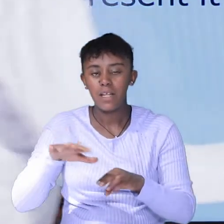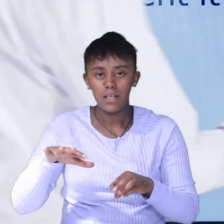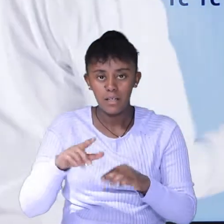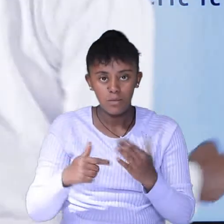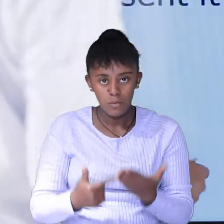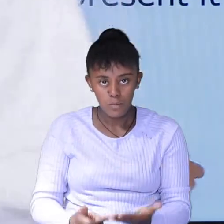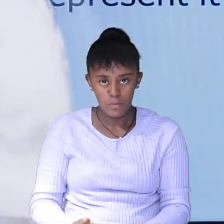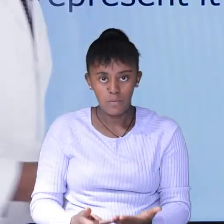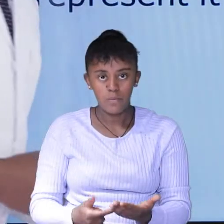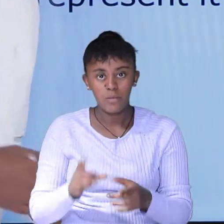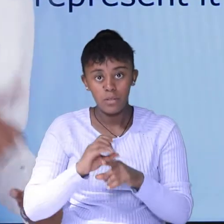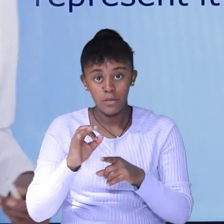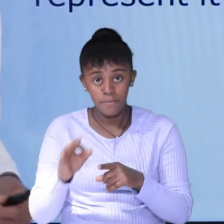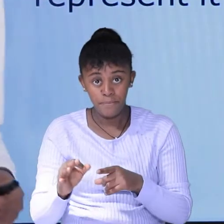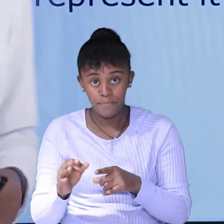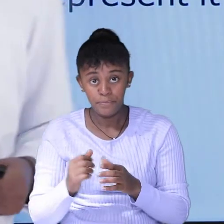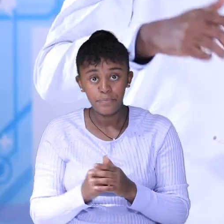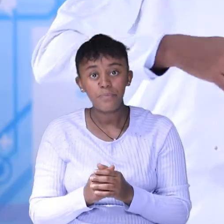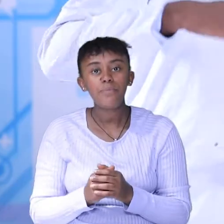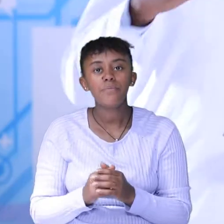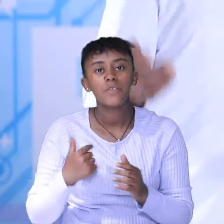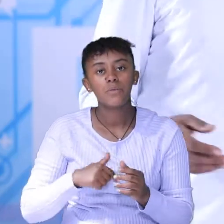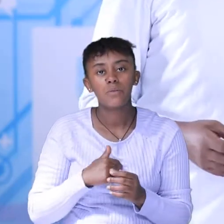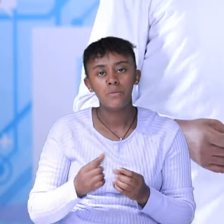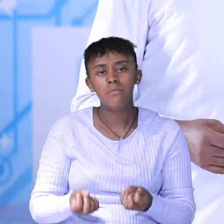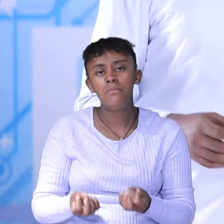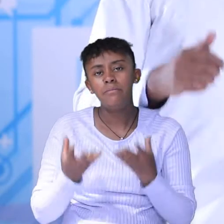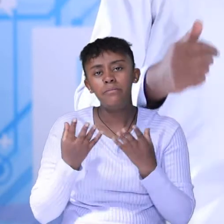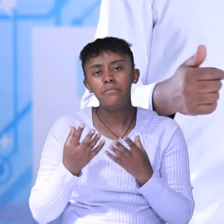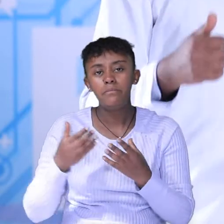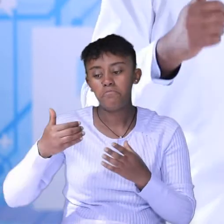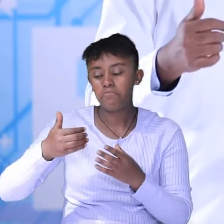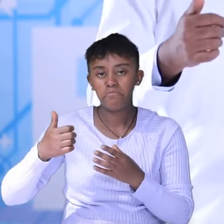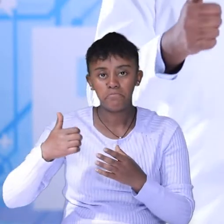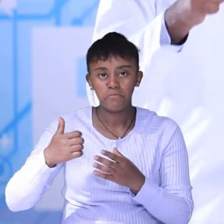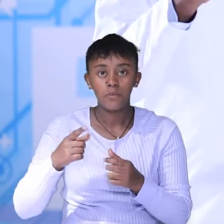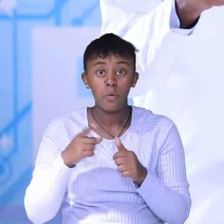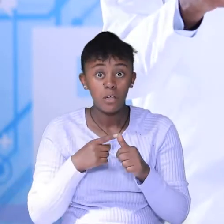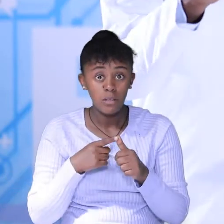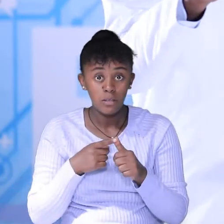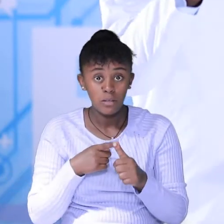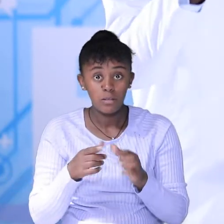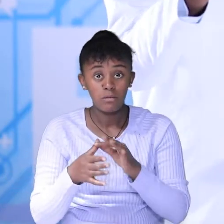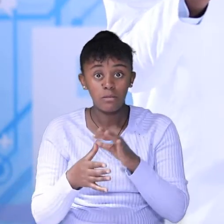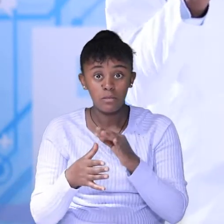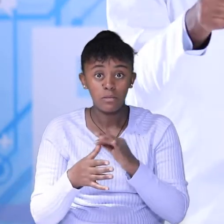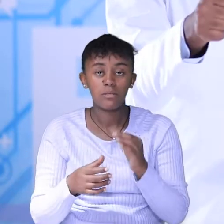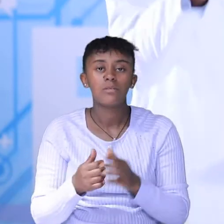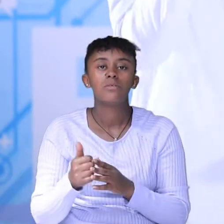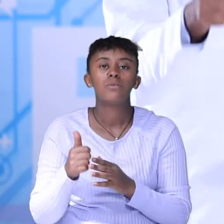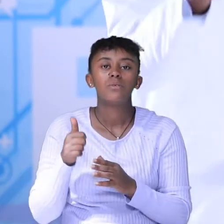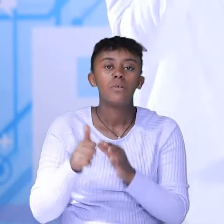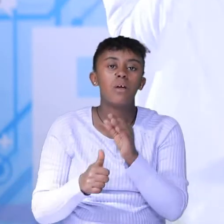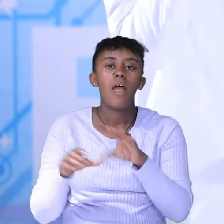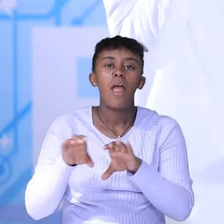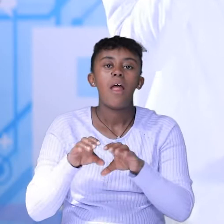So to determine the direction of the magnetic field, we have so many right-hand rules. Among that, one is you have to point your thumb to the direction